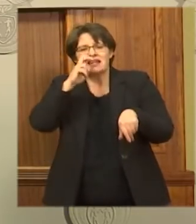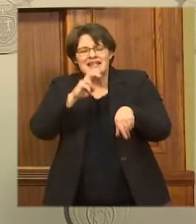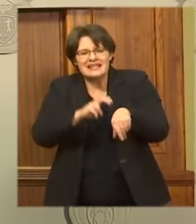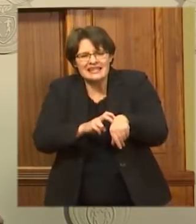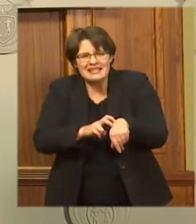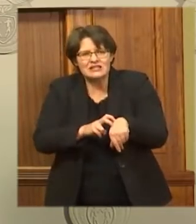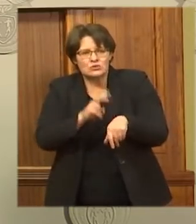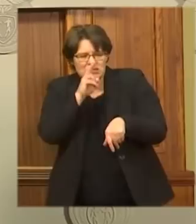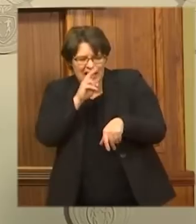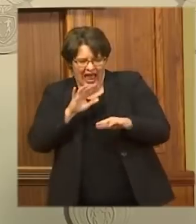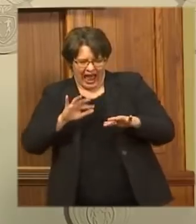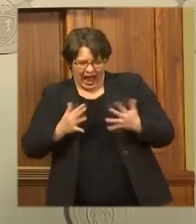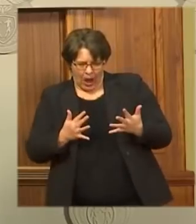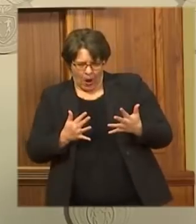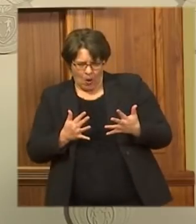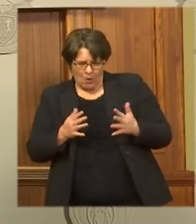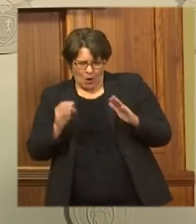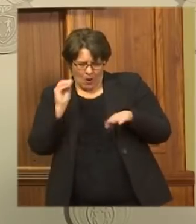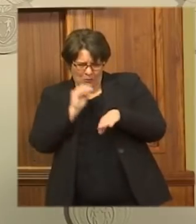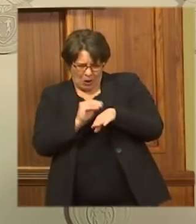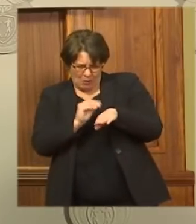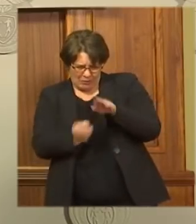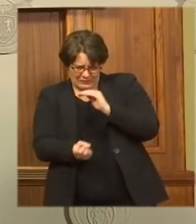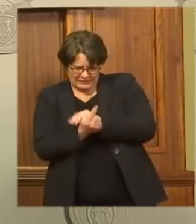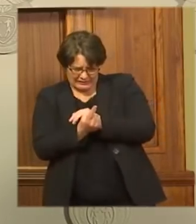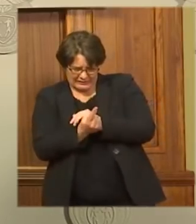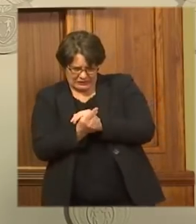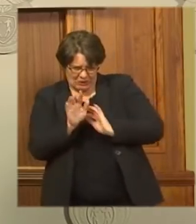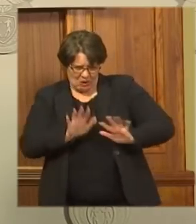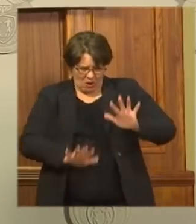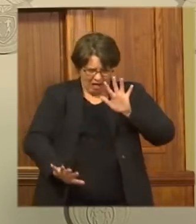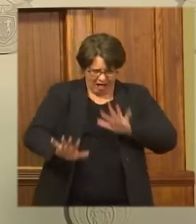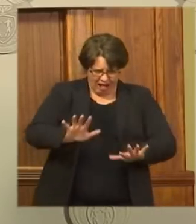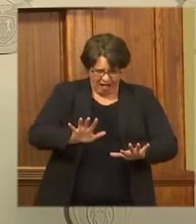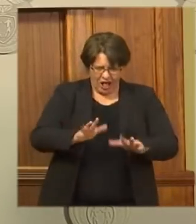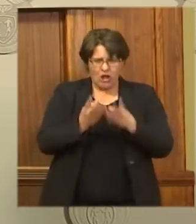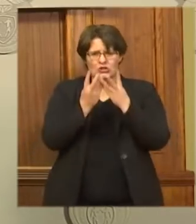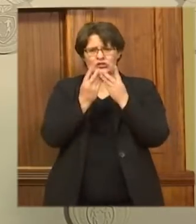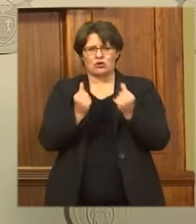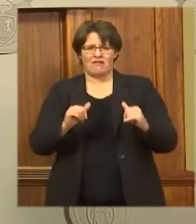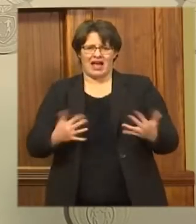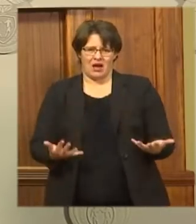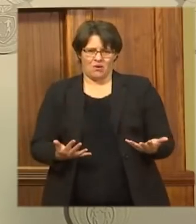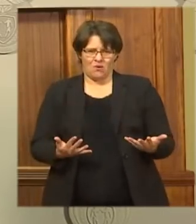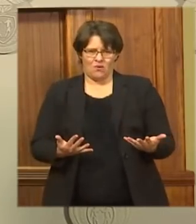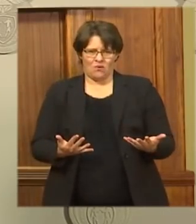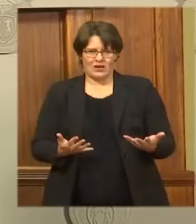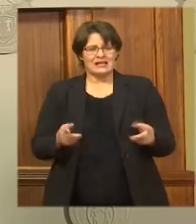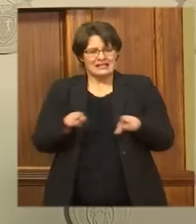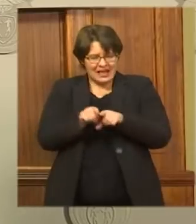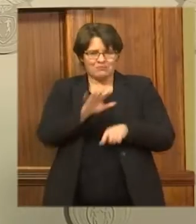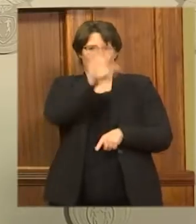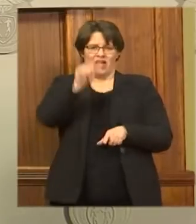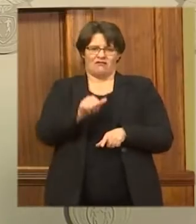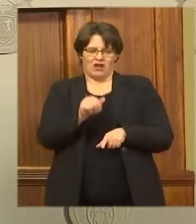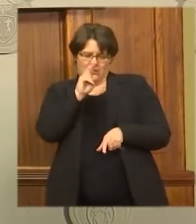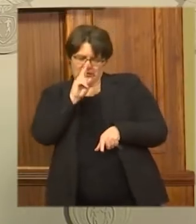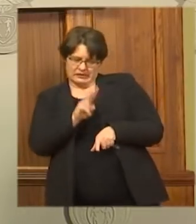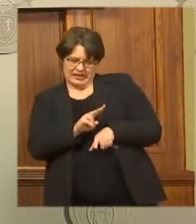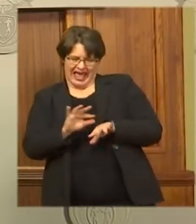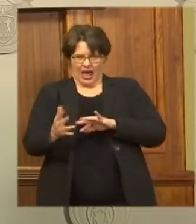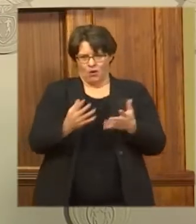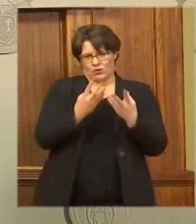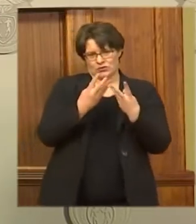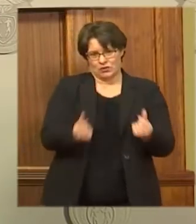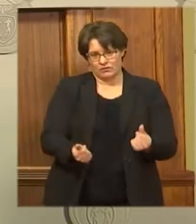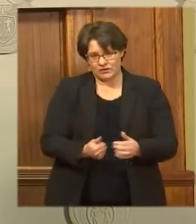to resolve the dilemmas, exactly the same dilemmas that we are facing. We are therefore